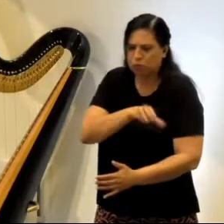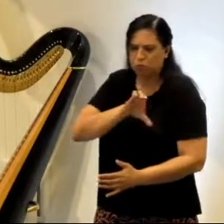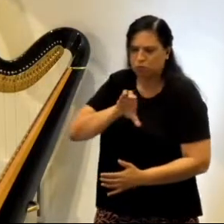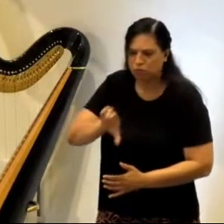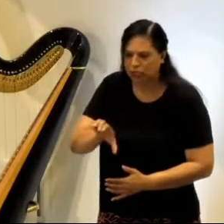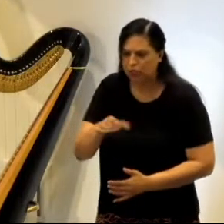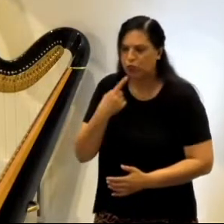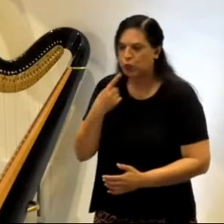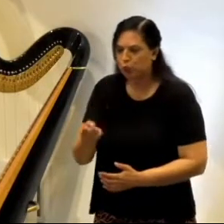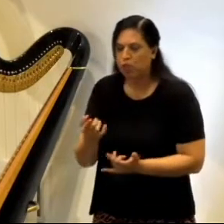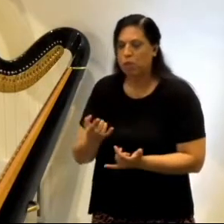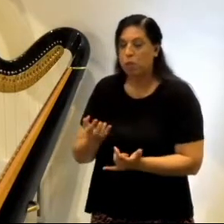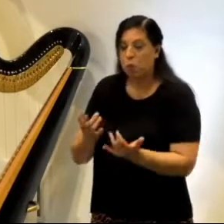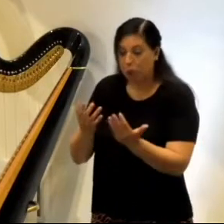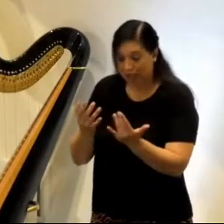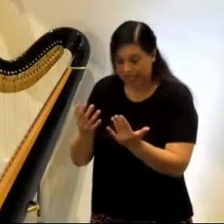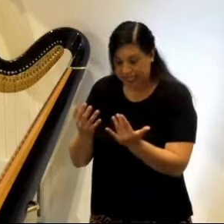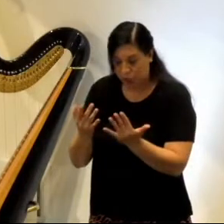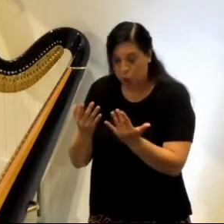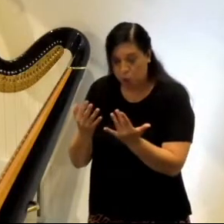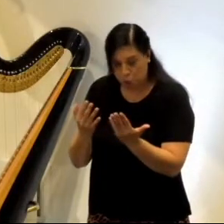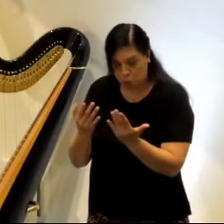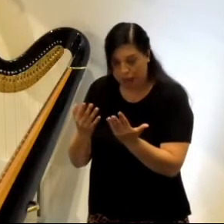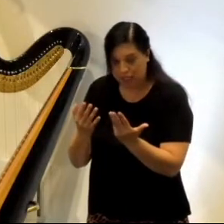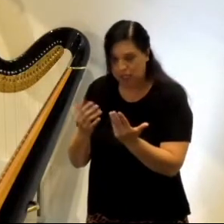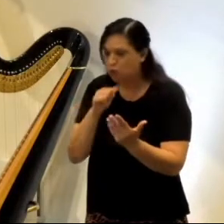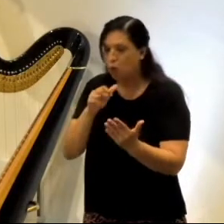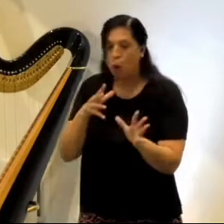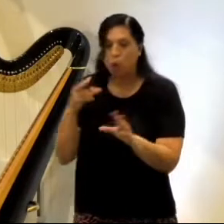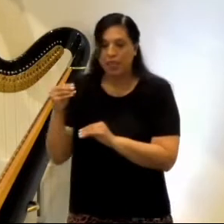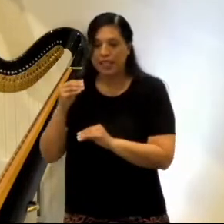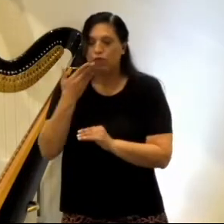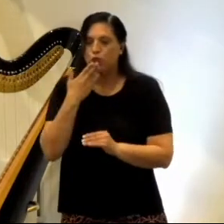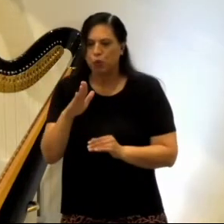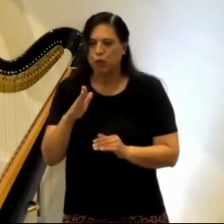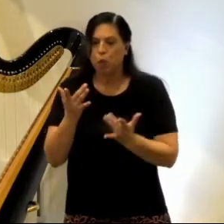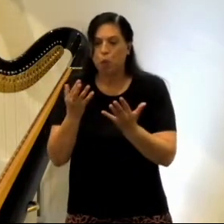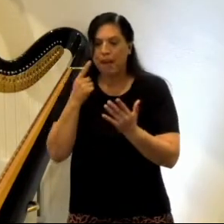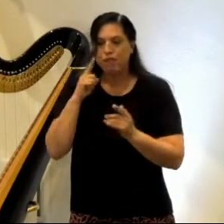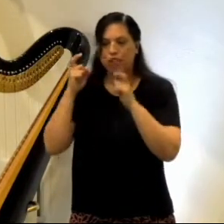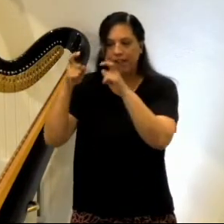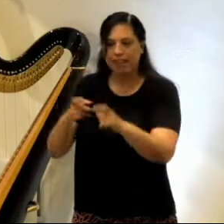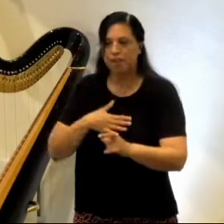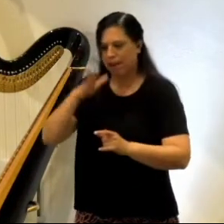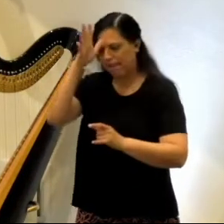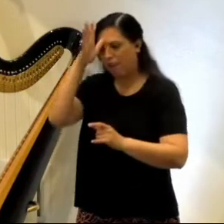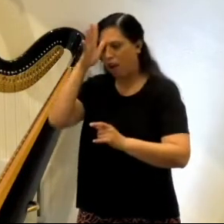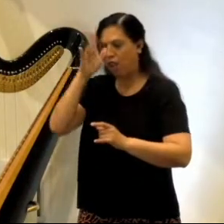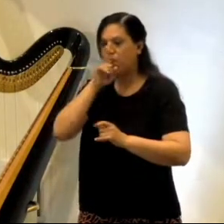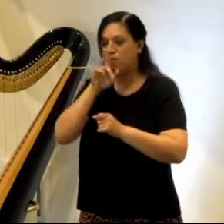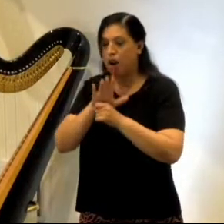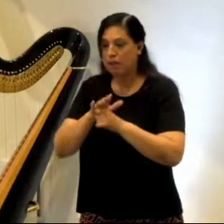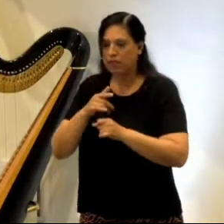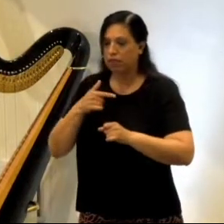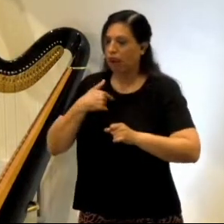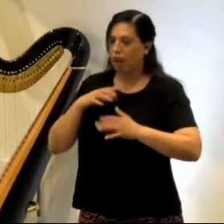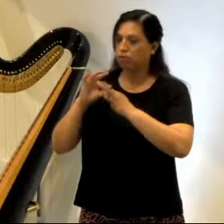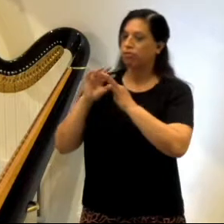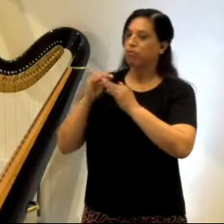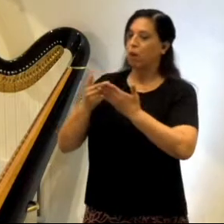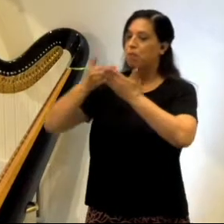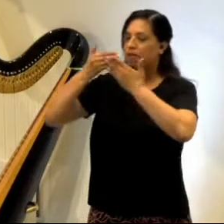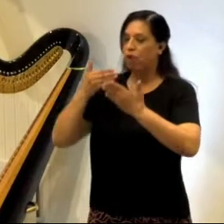wait. He said, "Do not leave Jerusalem, but wait for the gift my Father promised, which you've heard me speak about. For